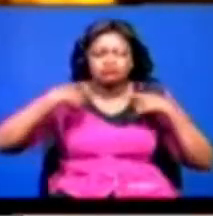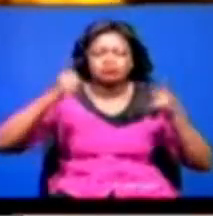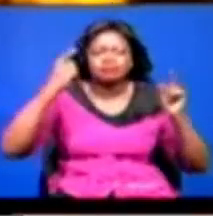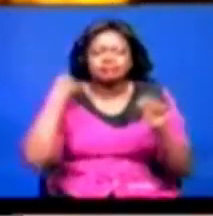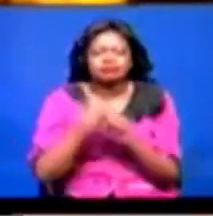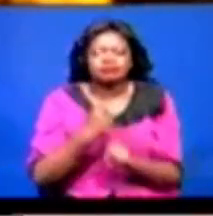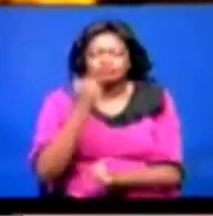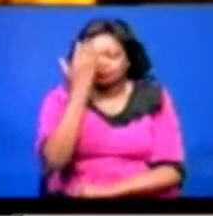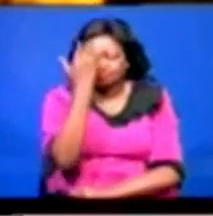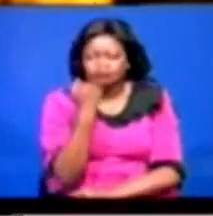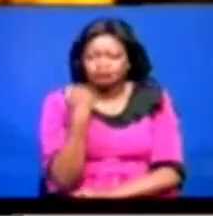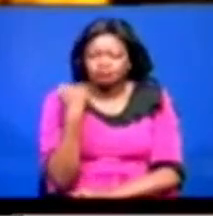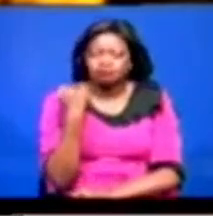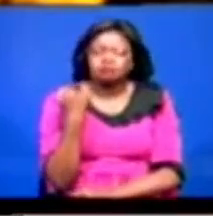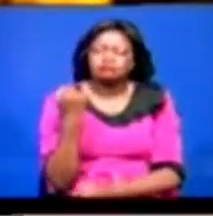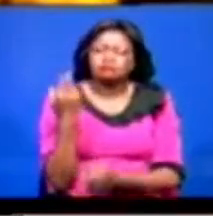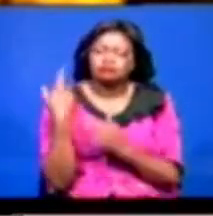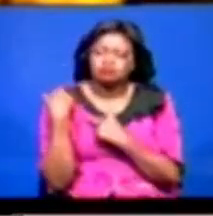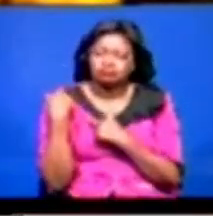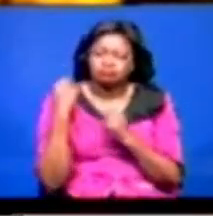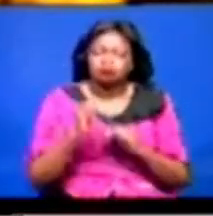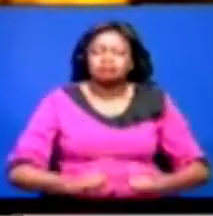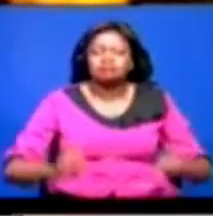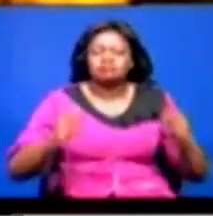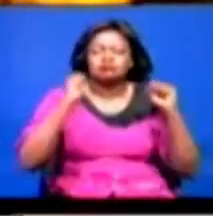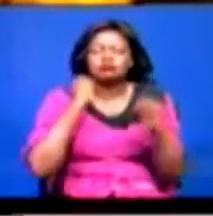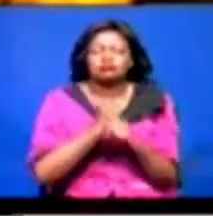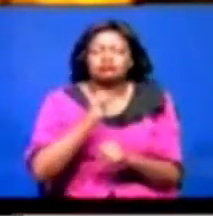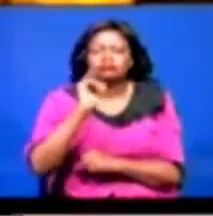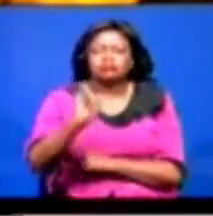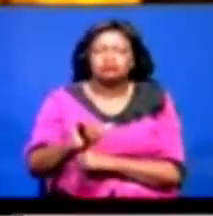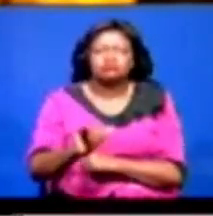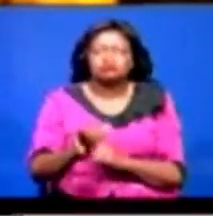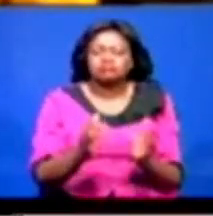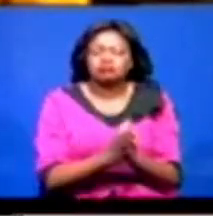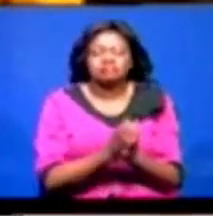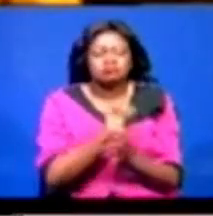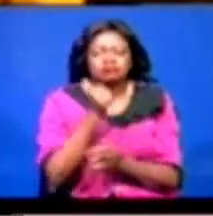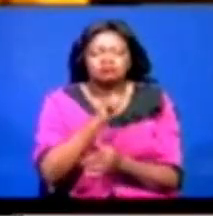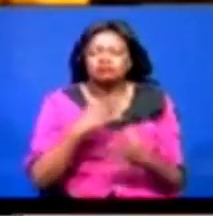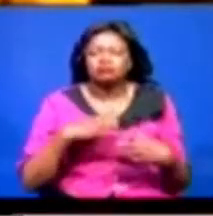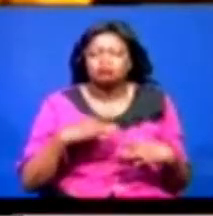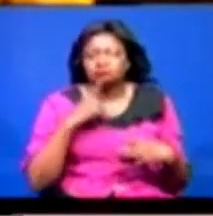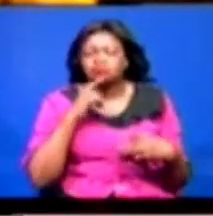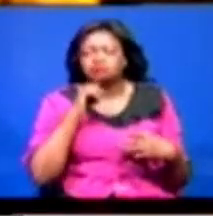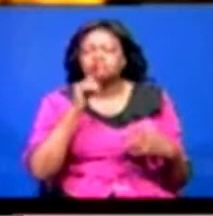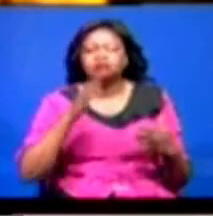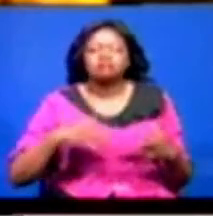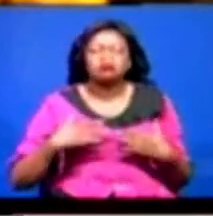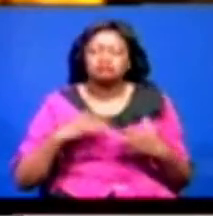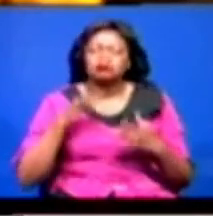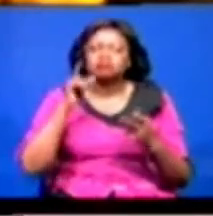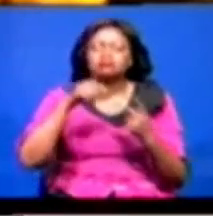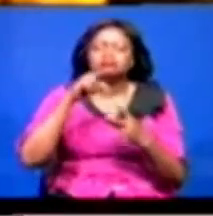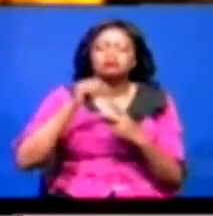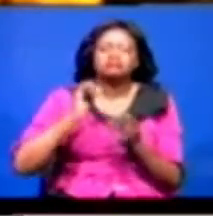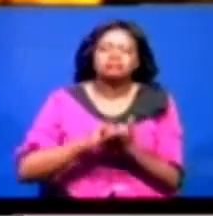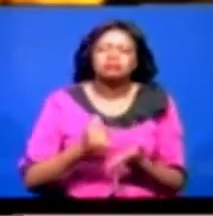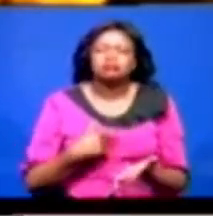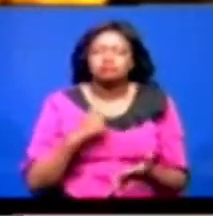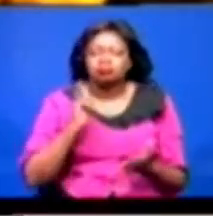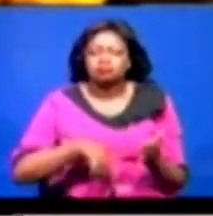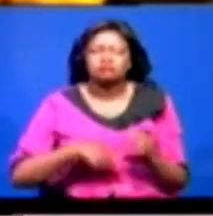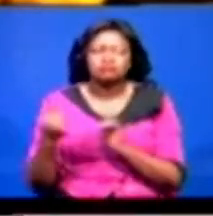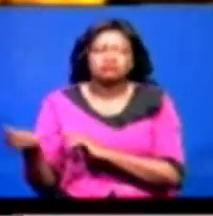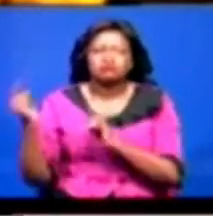it is the obligation of the chairman to make that declaration, and anybody unhappy with that declaration, the option available to them is to come to the